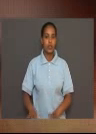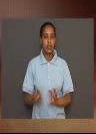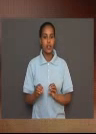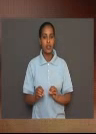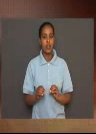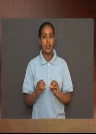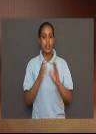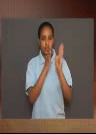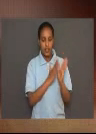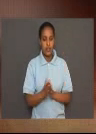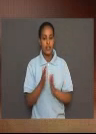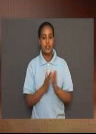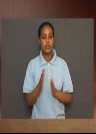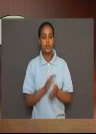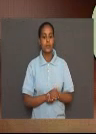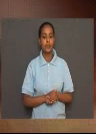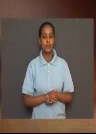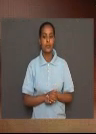Students, let's get ready.